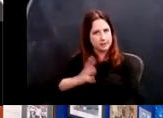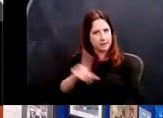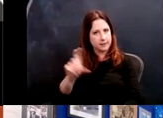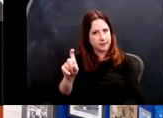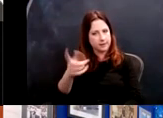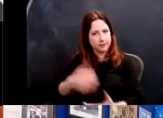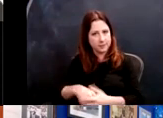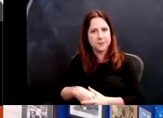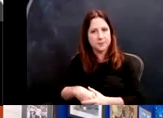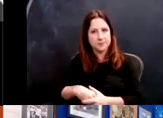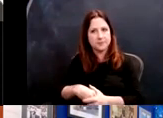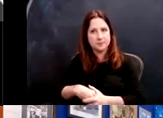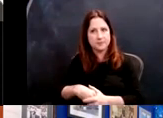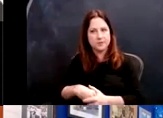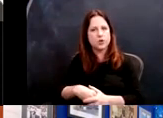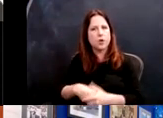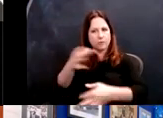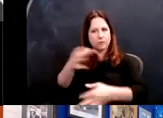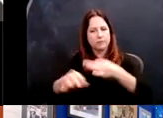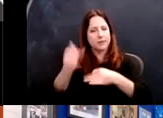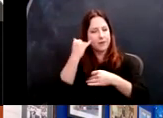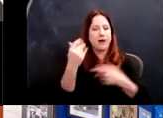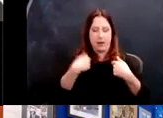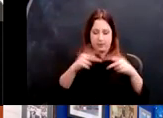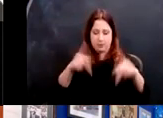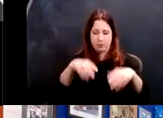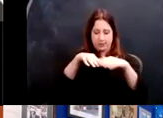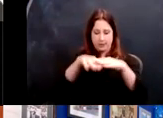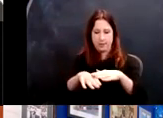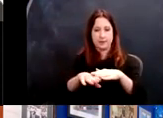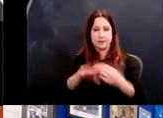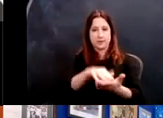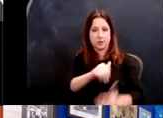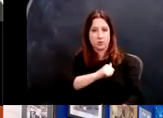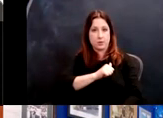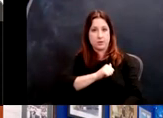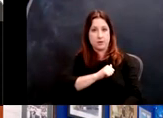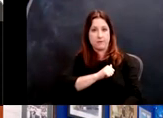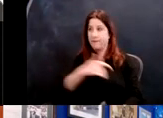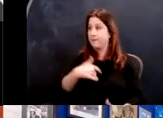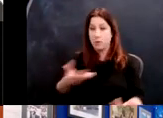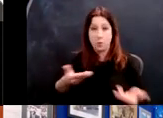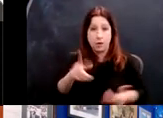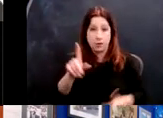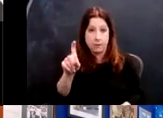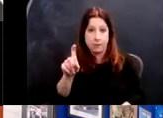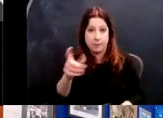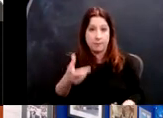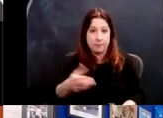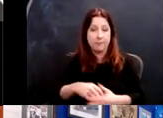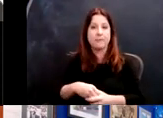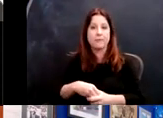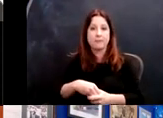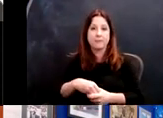if we were put ourselves in the shoes of the people coming in, and would we feel welcome here? And I